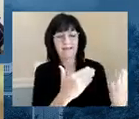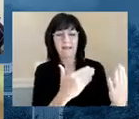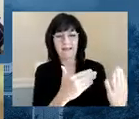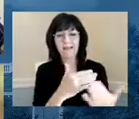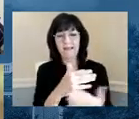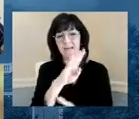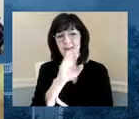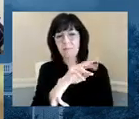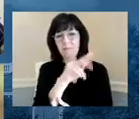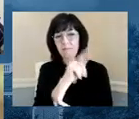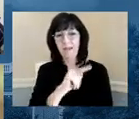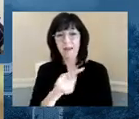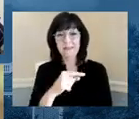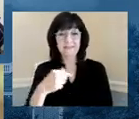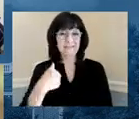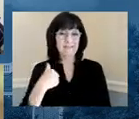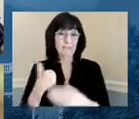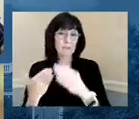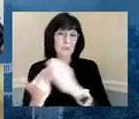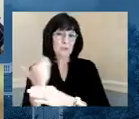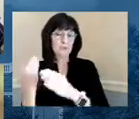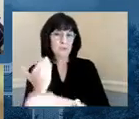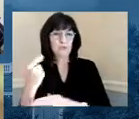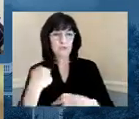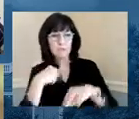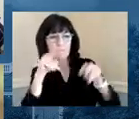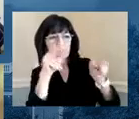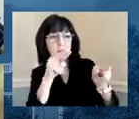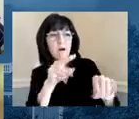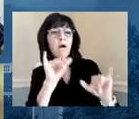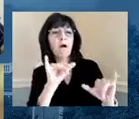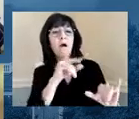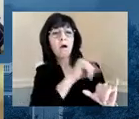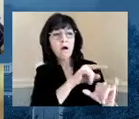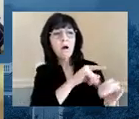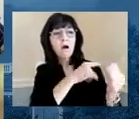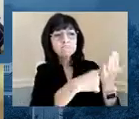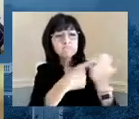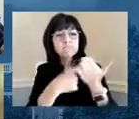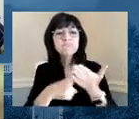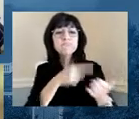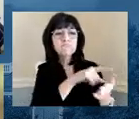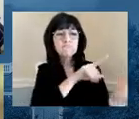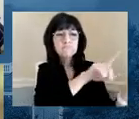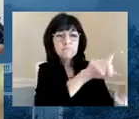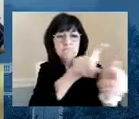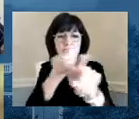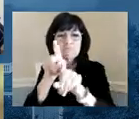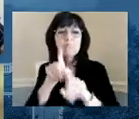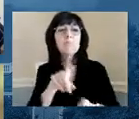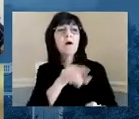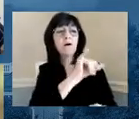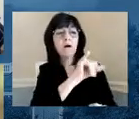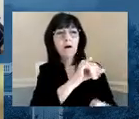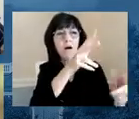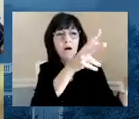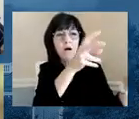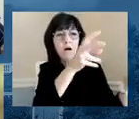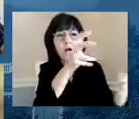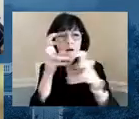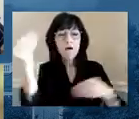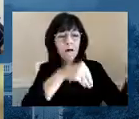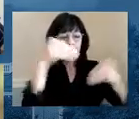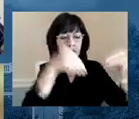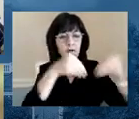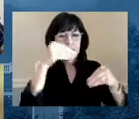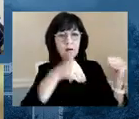watch Representative Bentz really methodically meet and consult with stakeholders across healthcare to craft this legislation and the soon-to-be newest